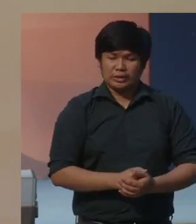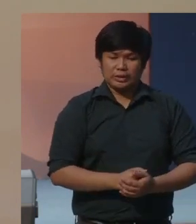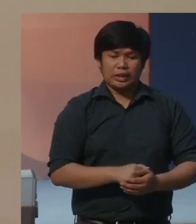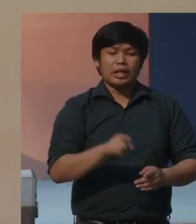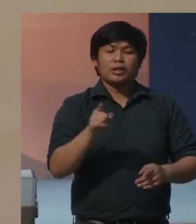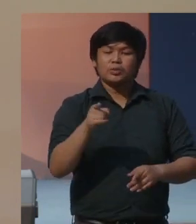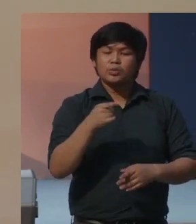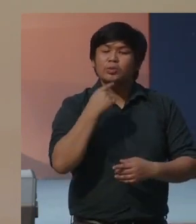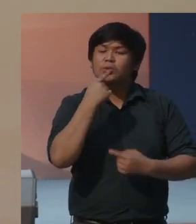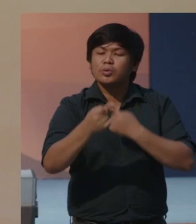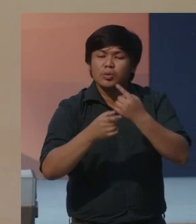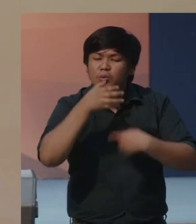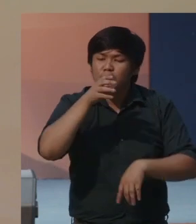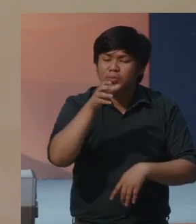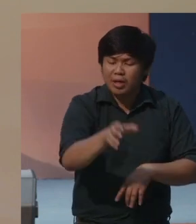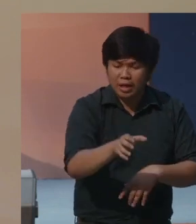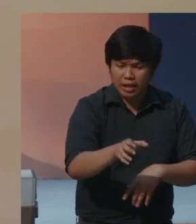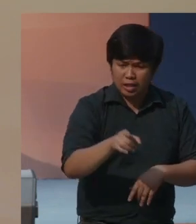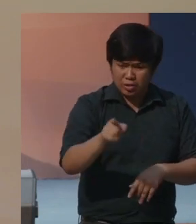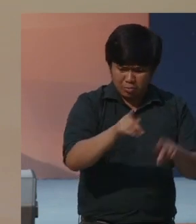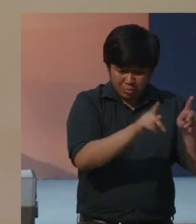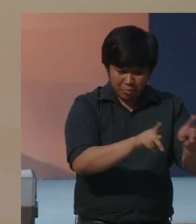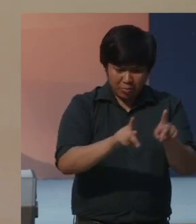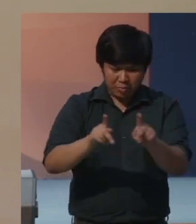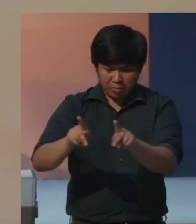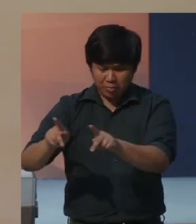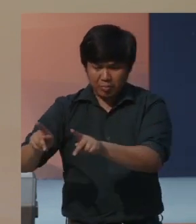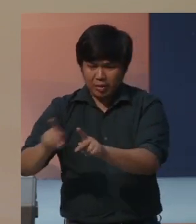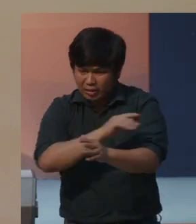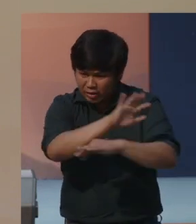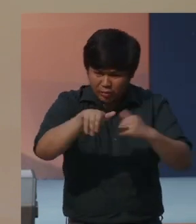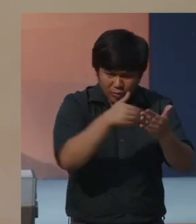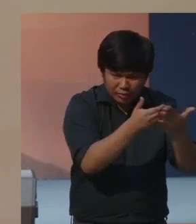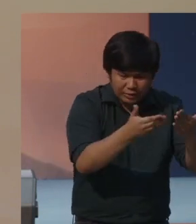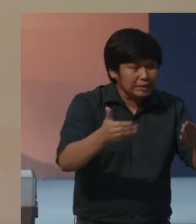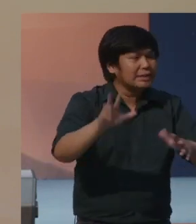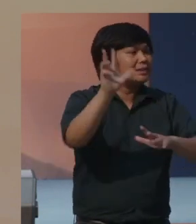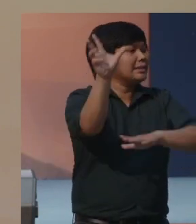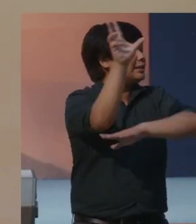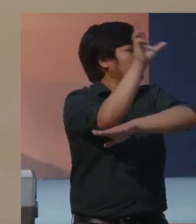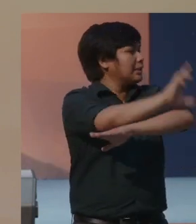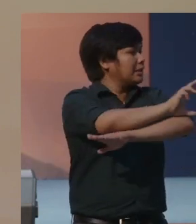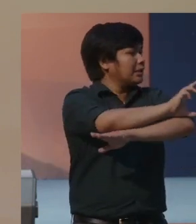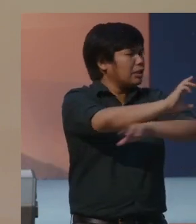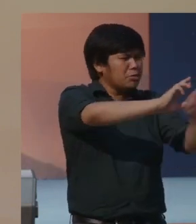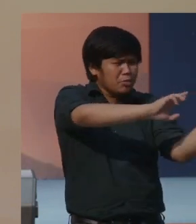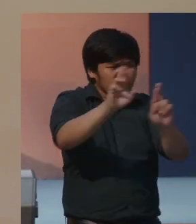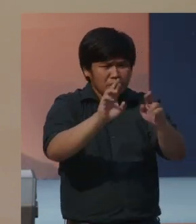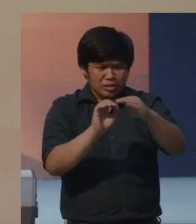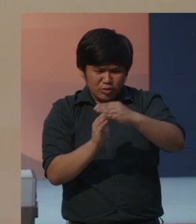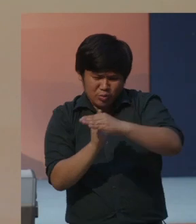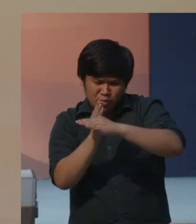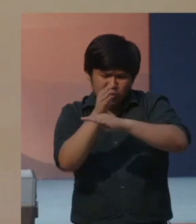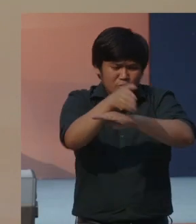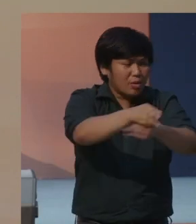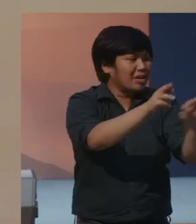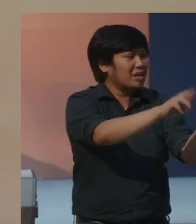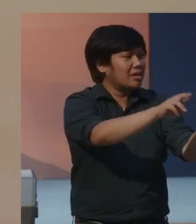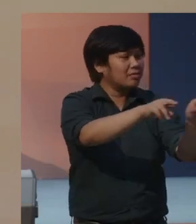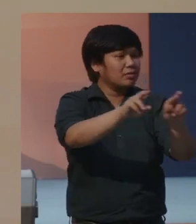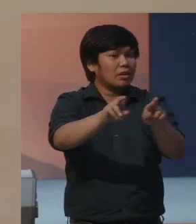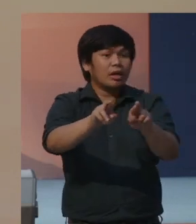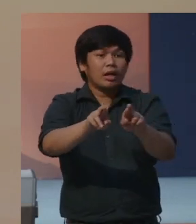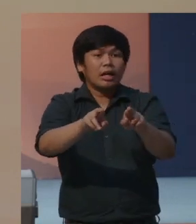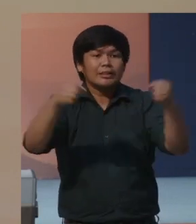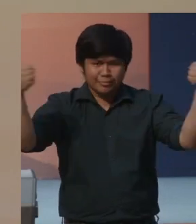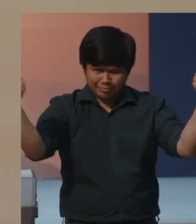the people, prepare your provisions, for within 3 days you are to pass over this Jordan to go